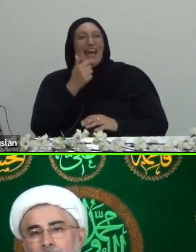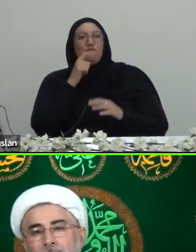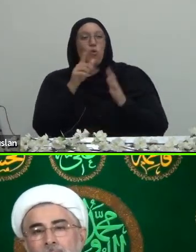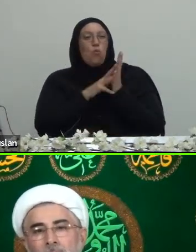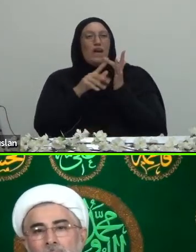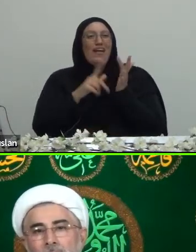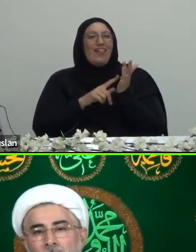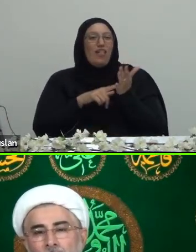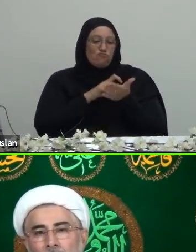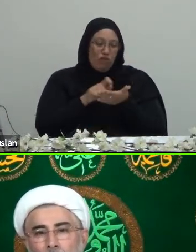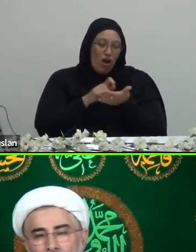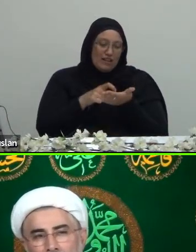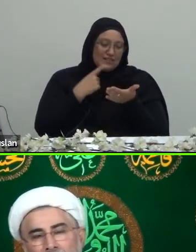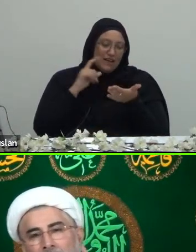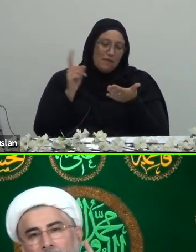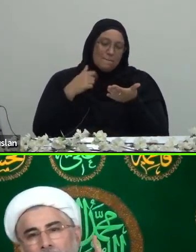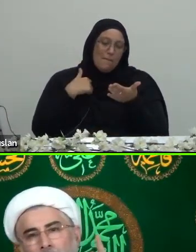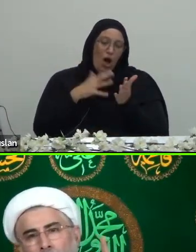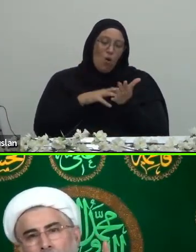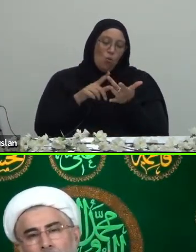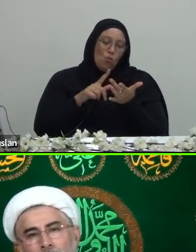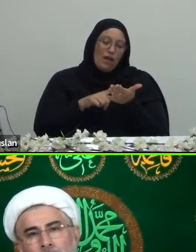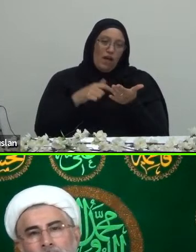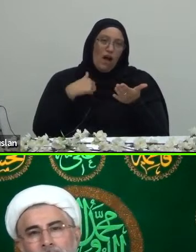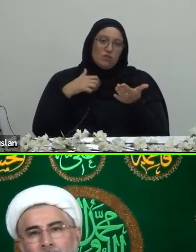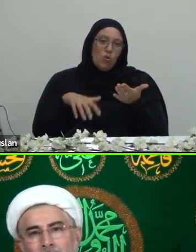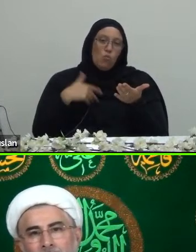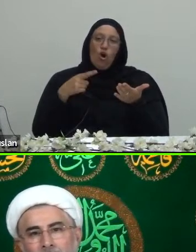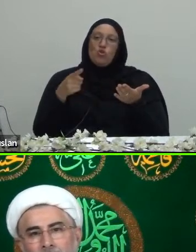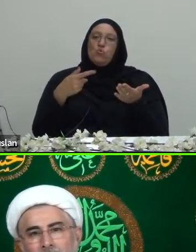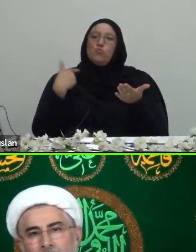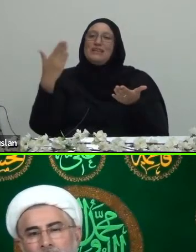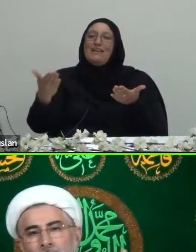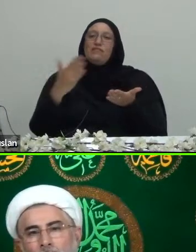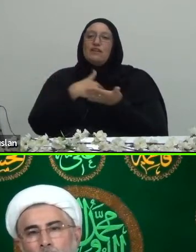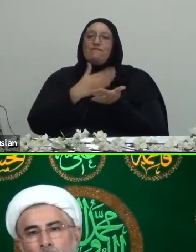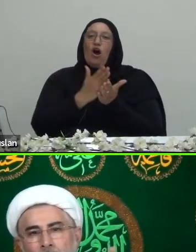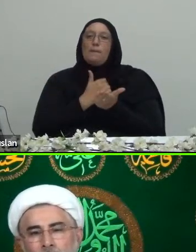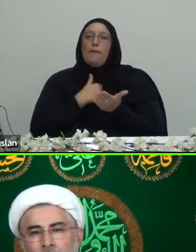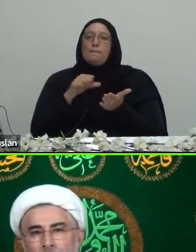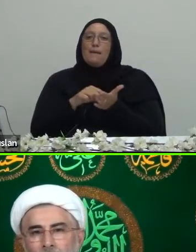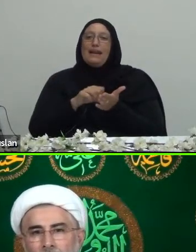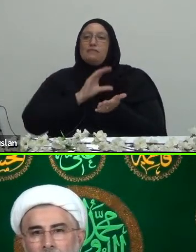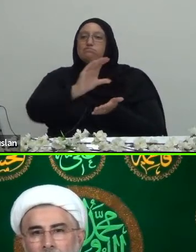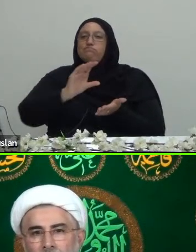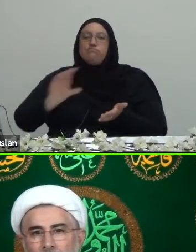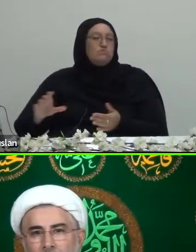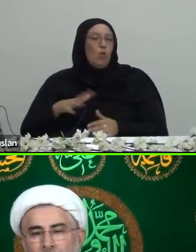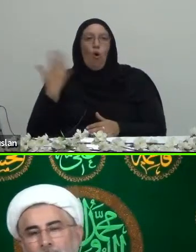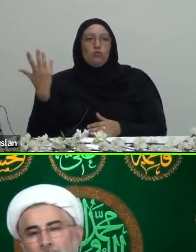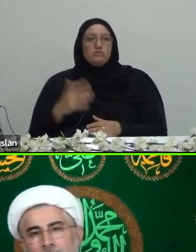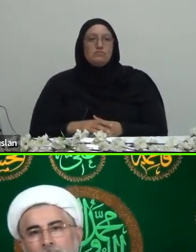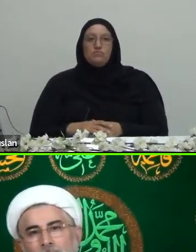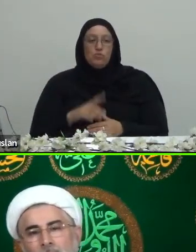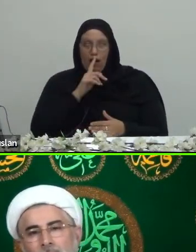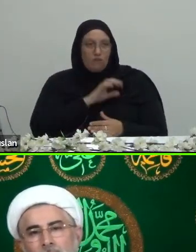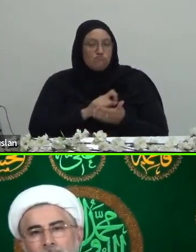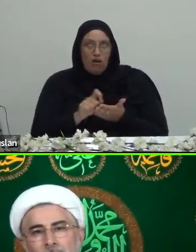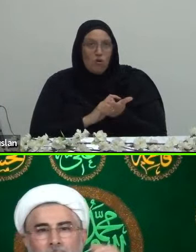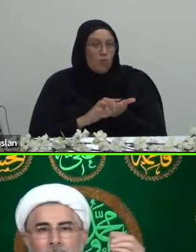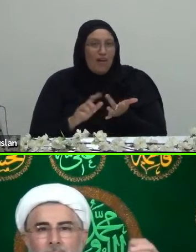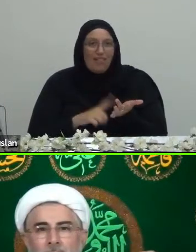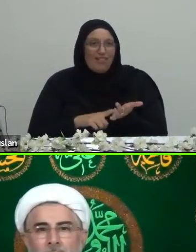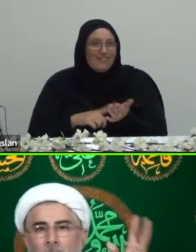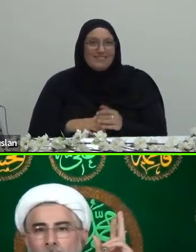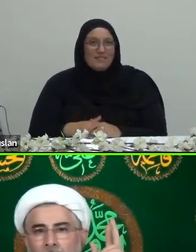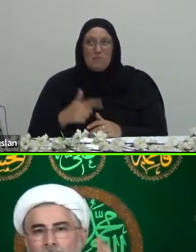it that, please, this is my will. I don't want you to divide the inheritance, boys twice of the girls, because I'm writing